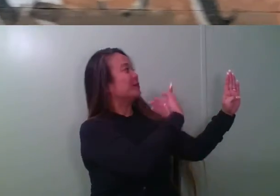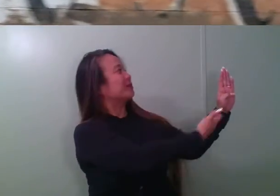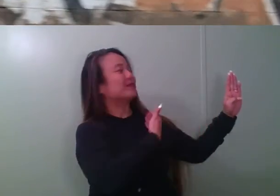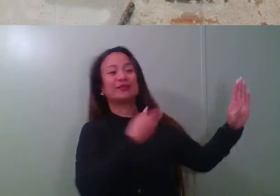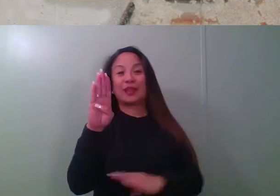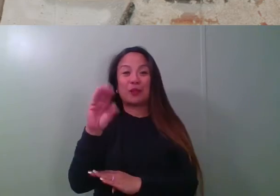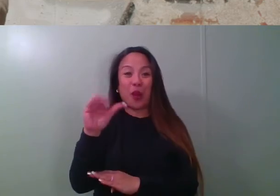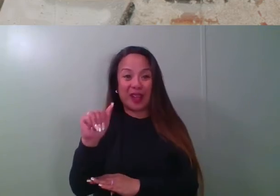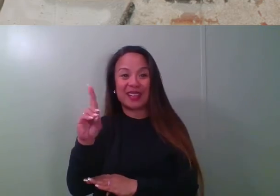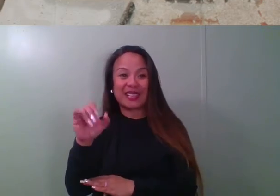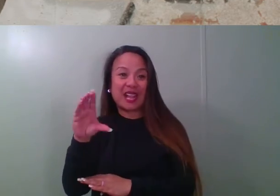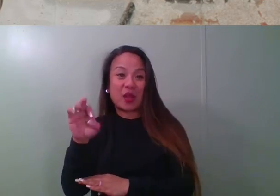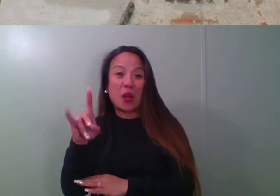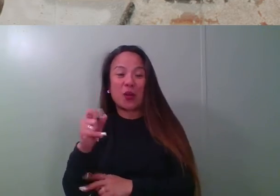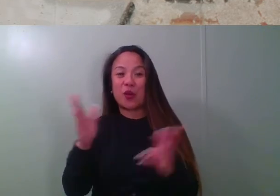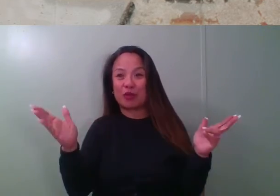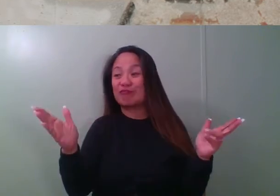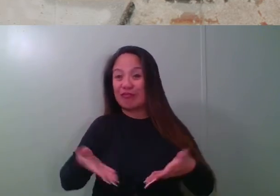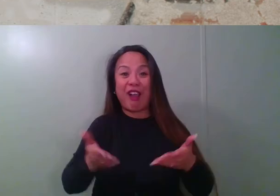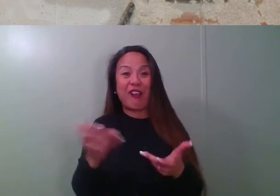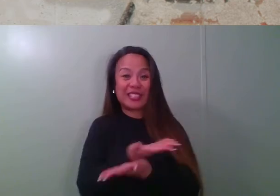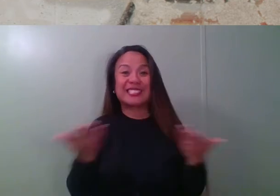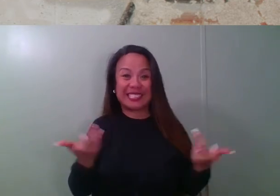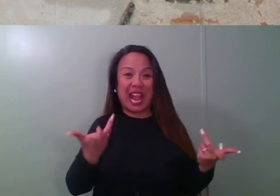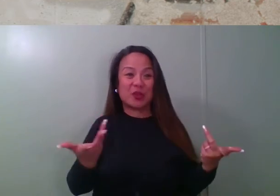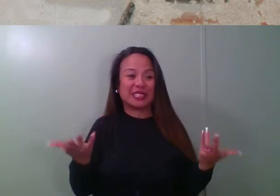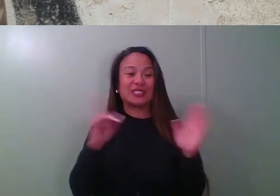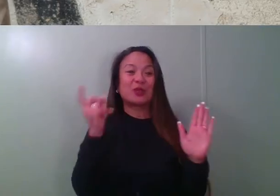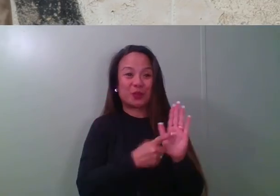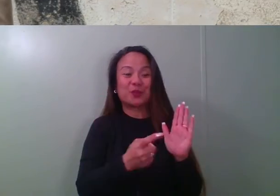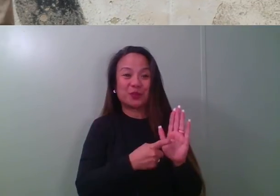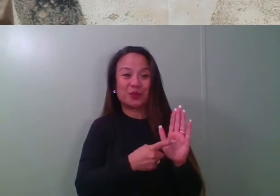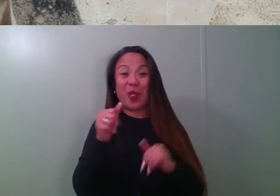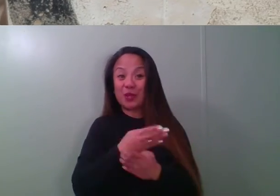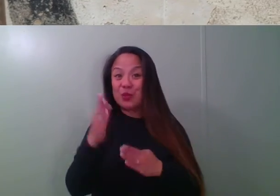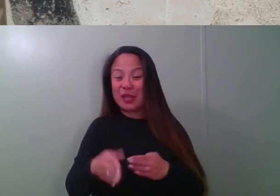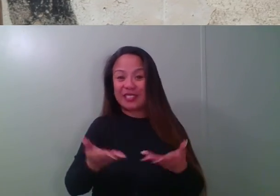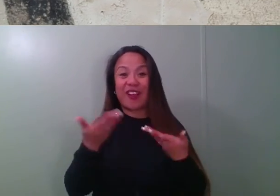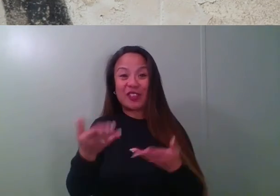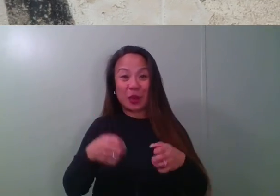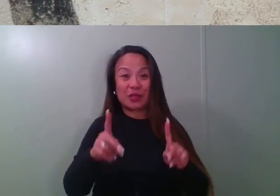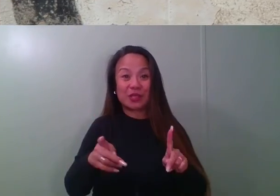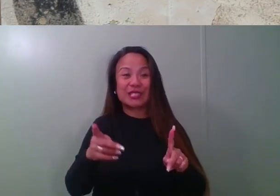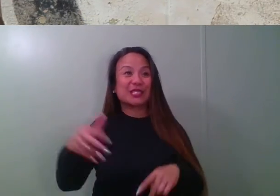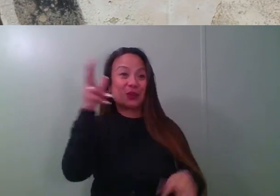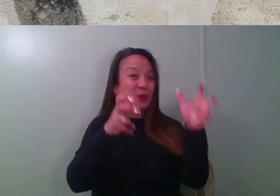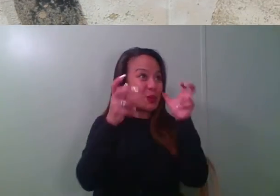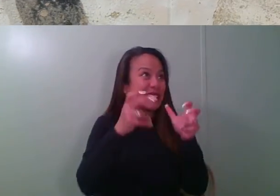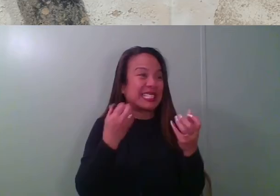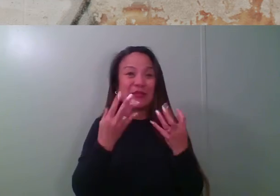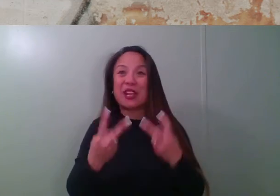that's behind me, Boca de Oro offers every participant a chance to be heard. This weekend offers an opportunity to hear